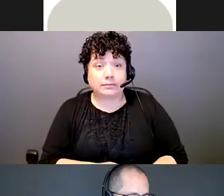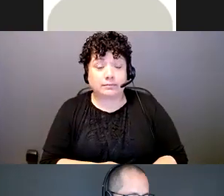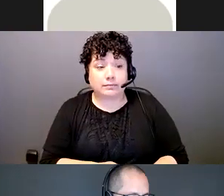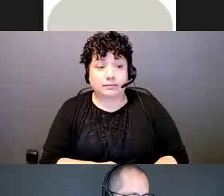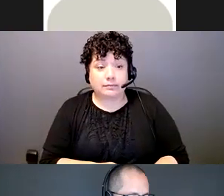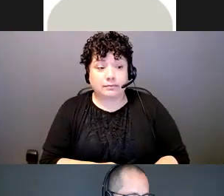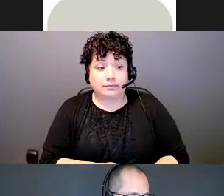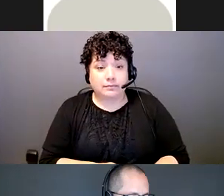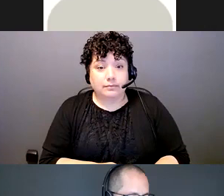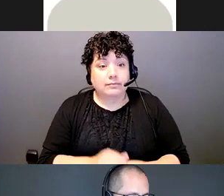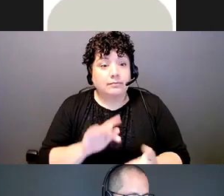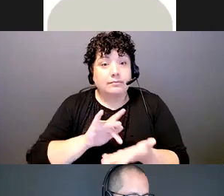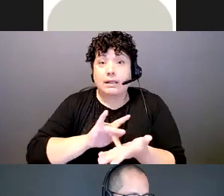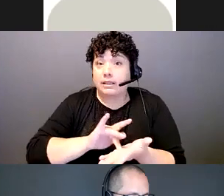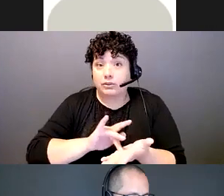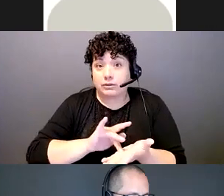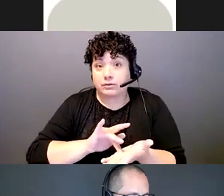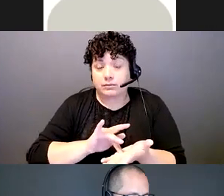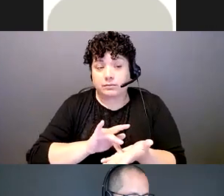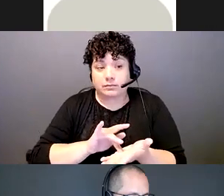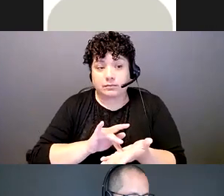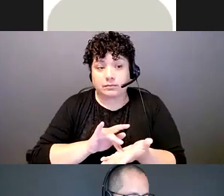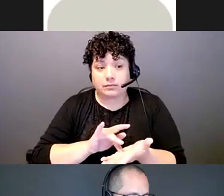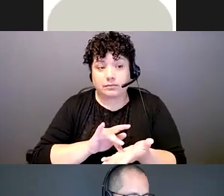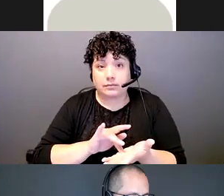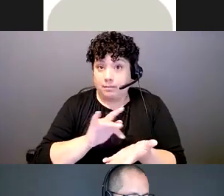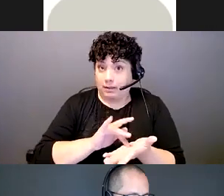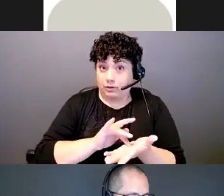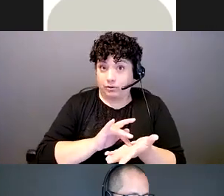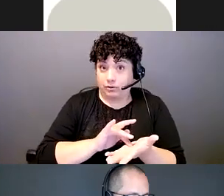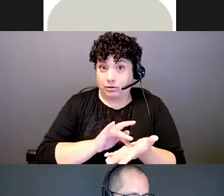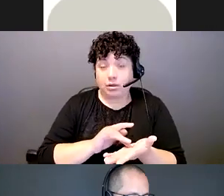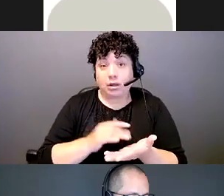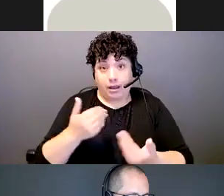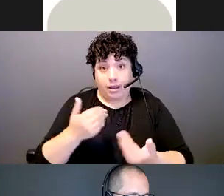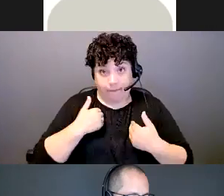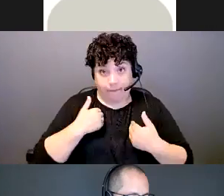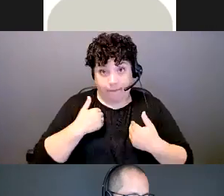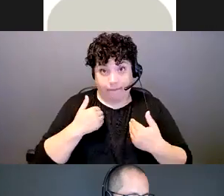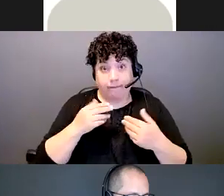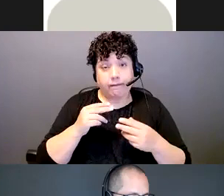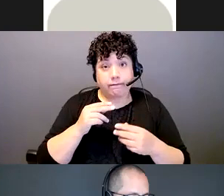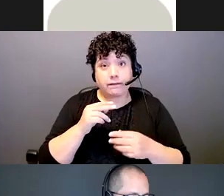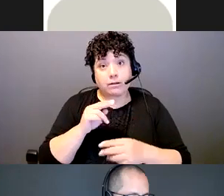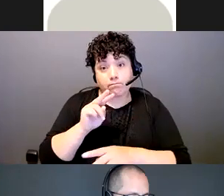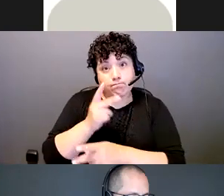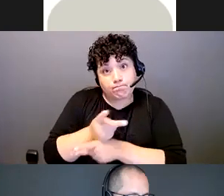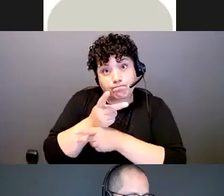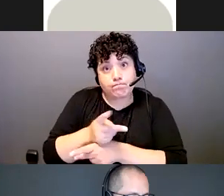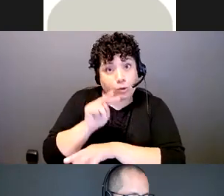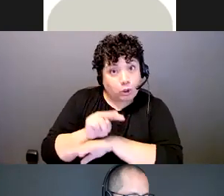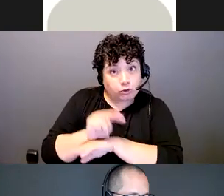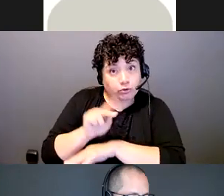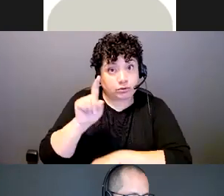In terms of medications, are the medications being monitored? And we know with older adults, they're more likely to